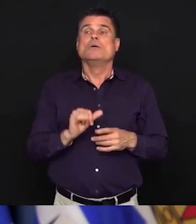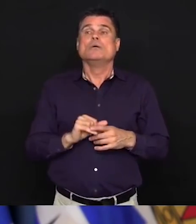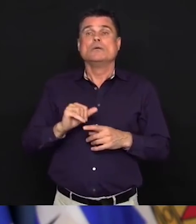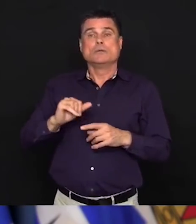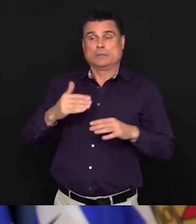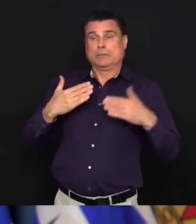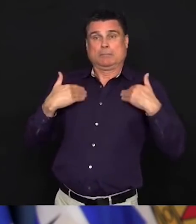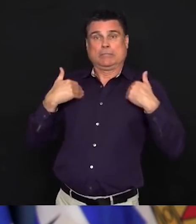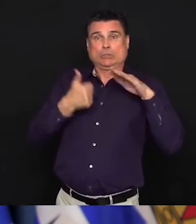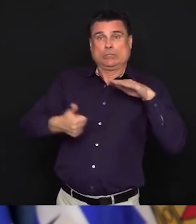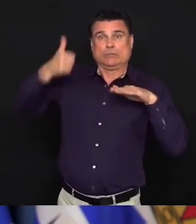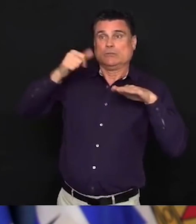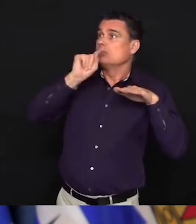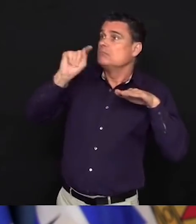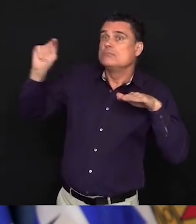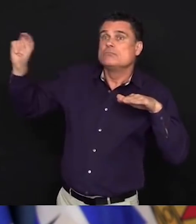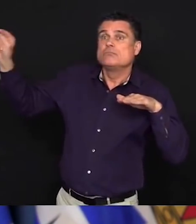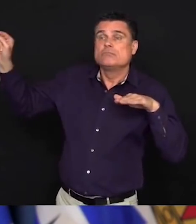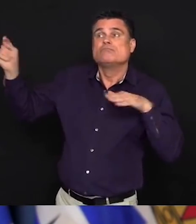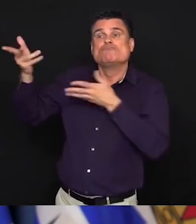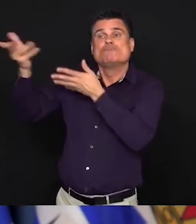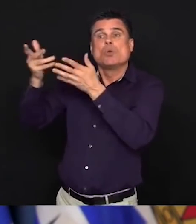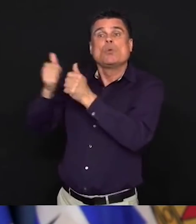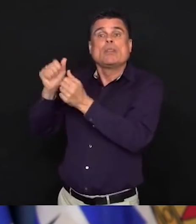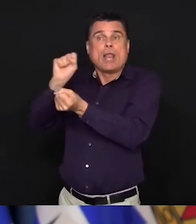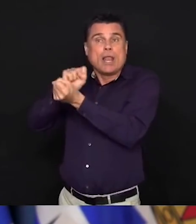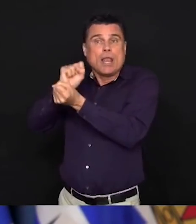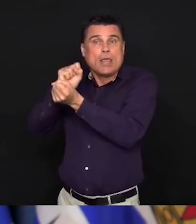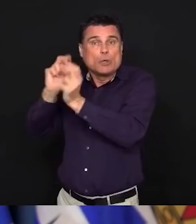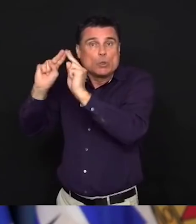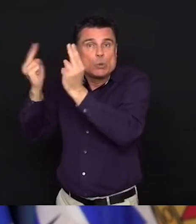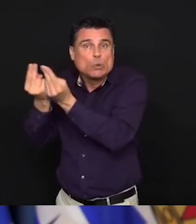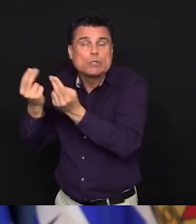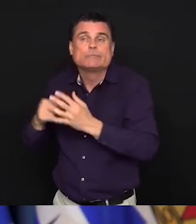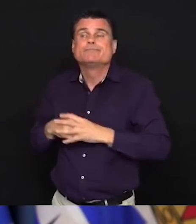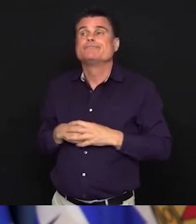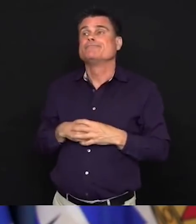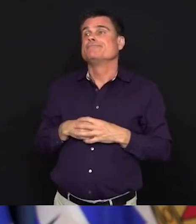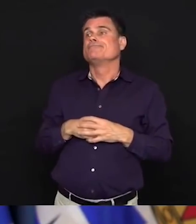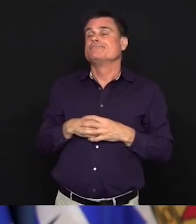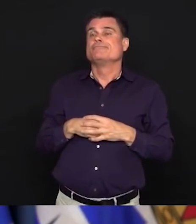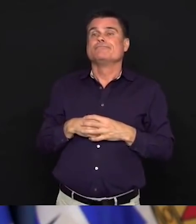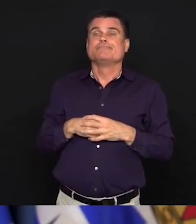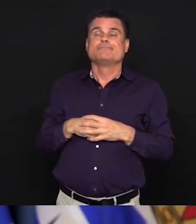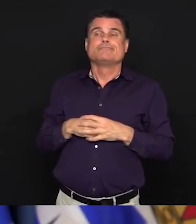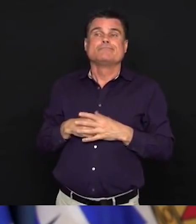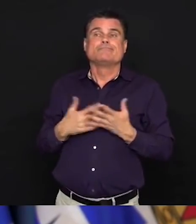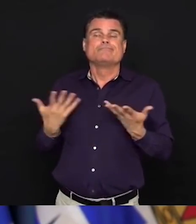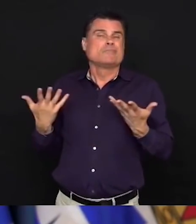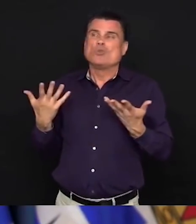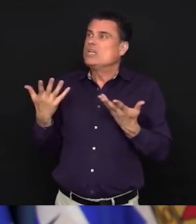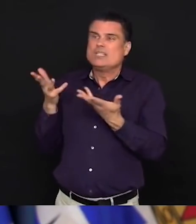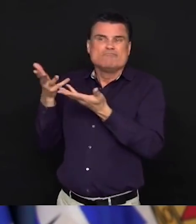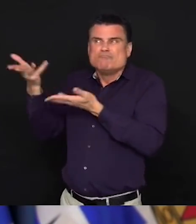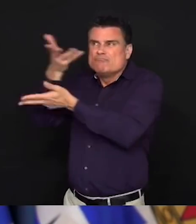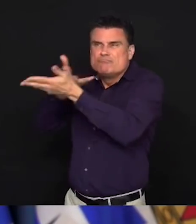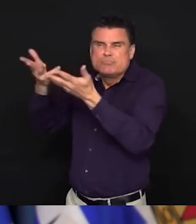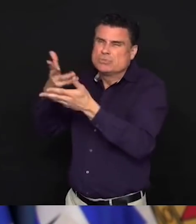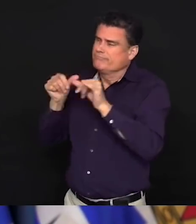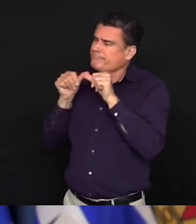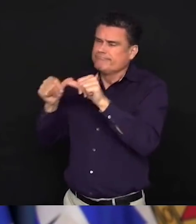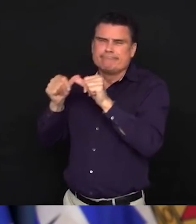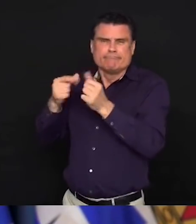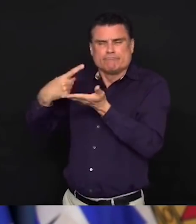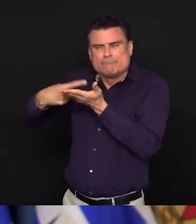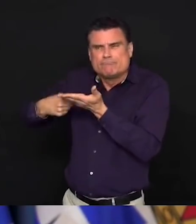that stuff together, I think, fairly rapidly in British Columbia. And although it's dire today, I think we should be hopeful for the future that when